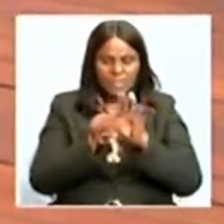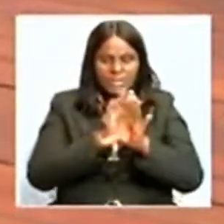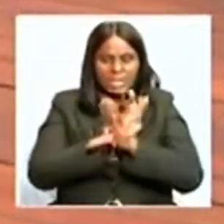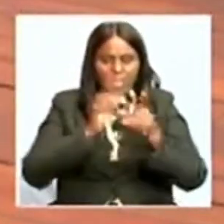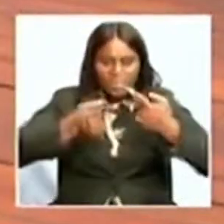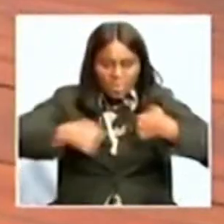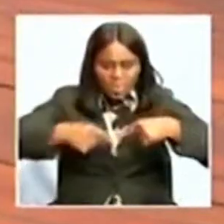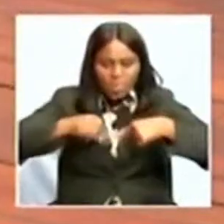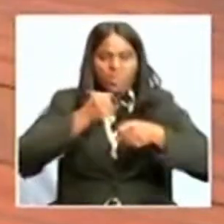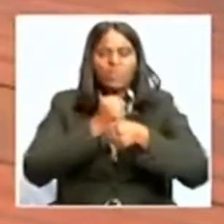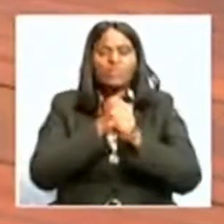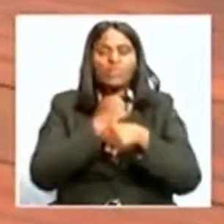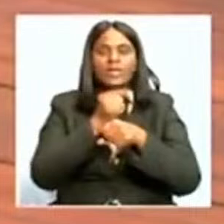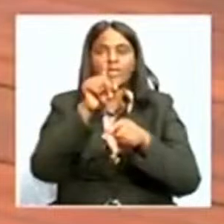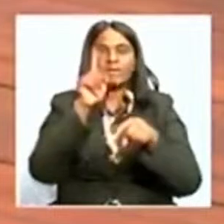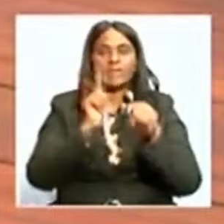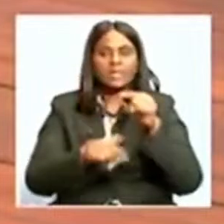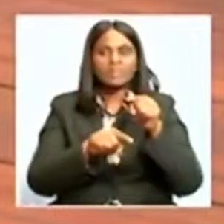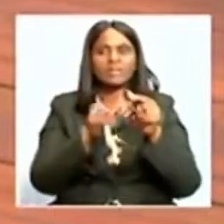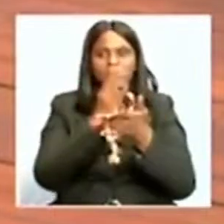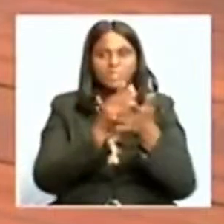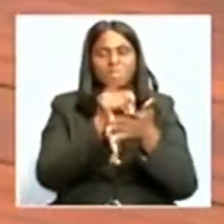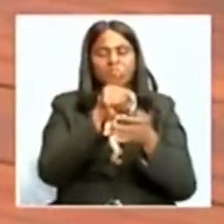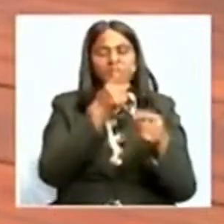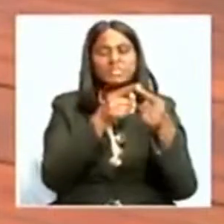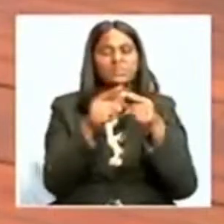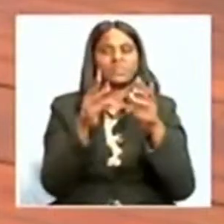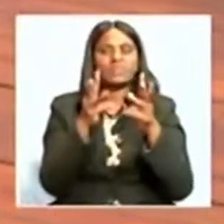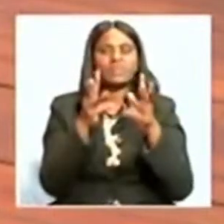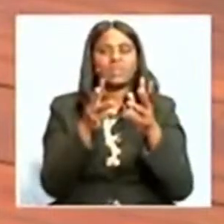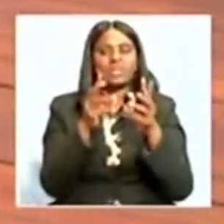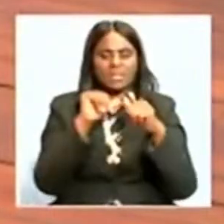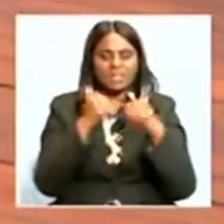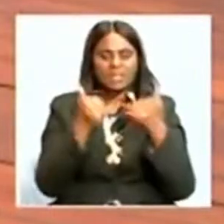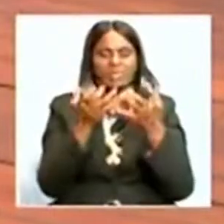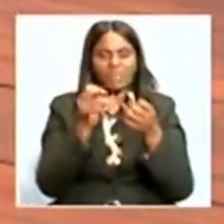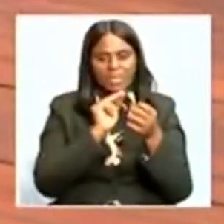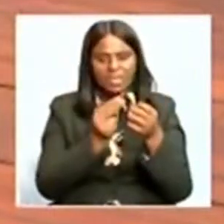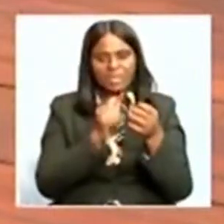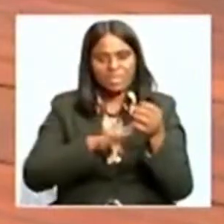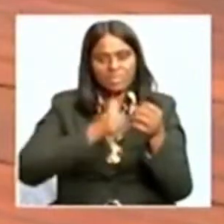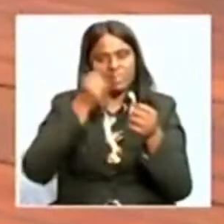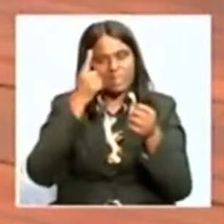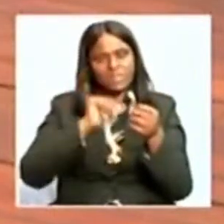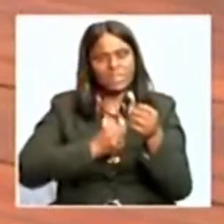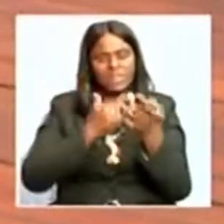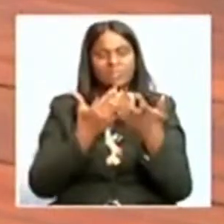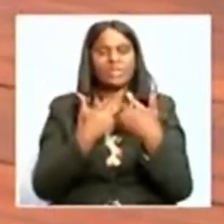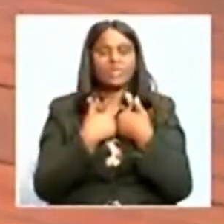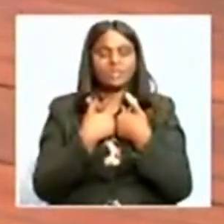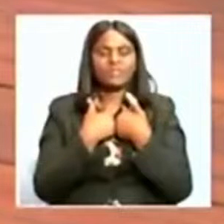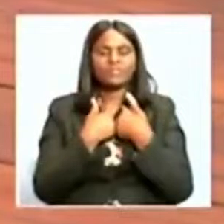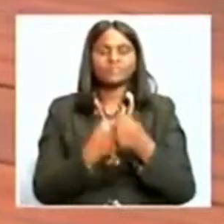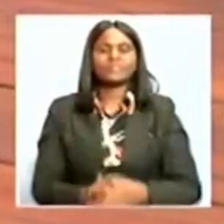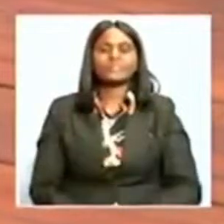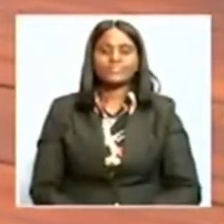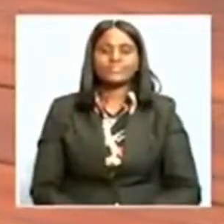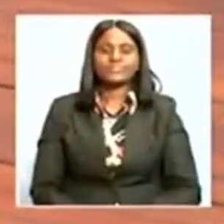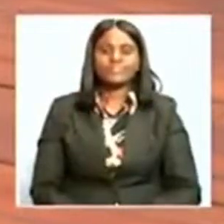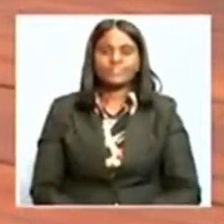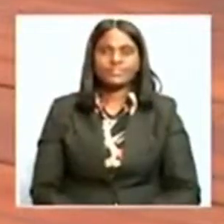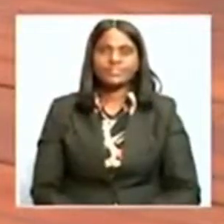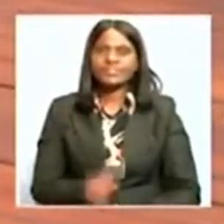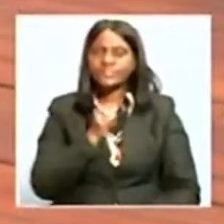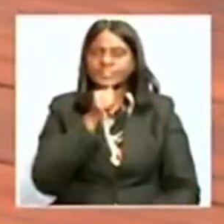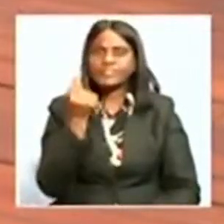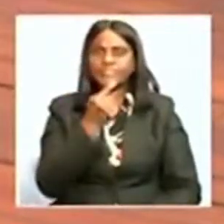local manufacturers cannot manufacture some type of whatever, so that we want to understand them ourselves. In fact, apart from